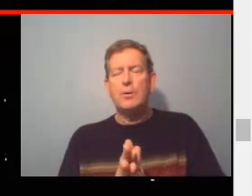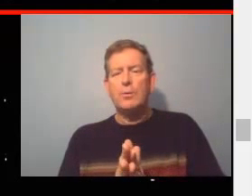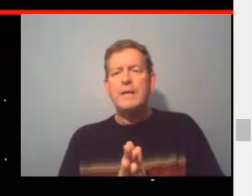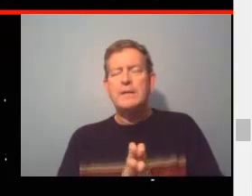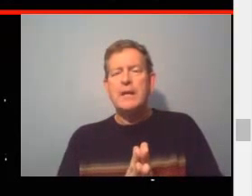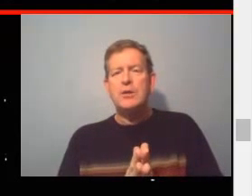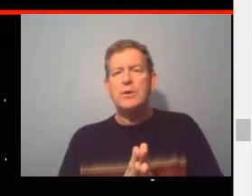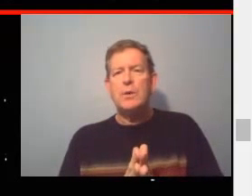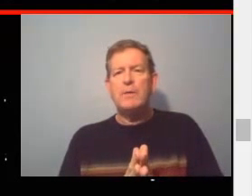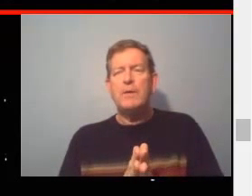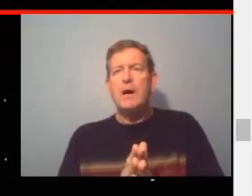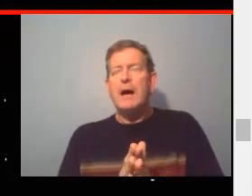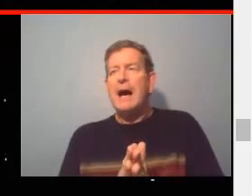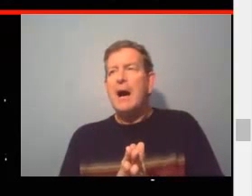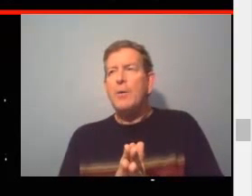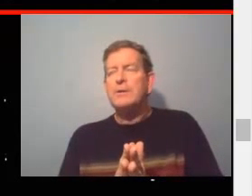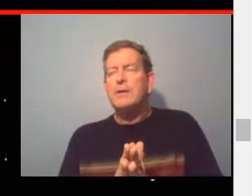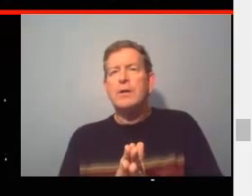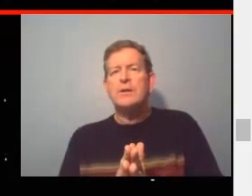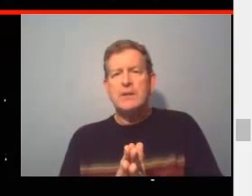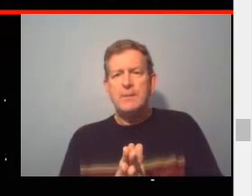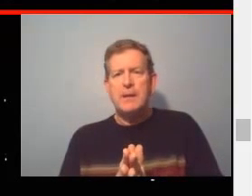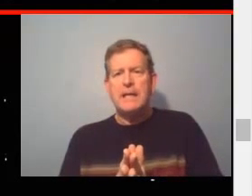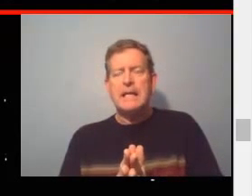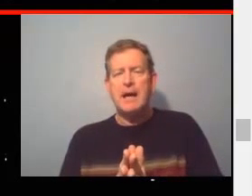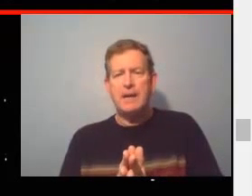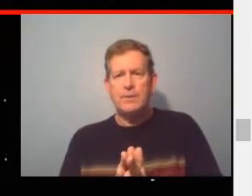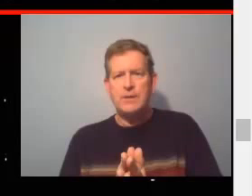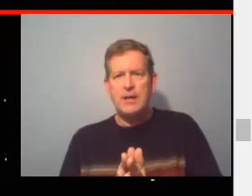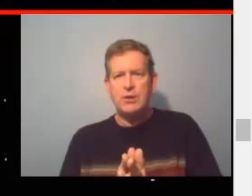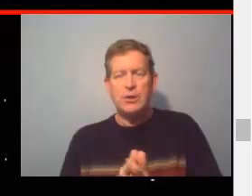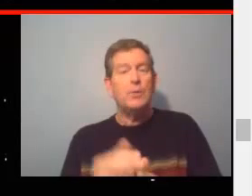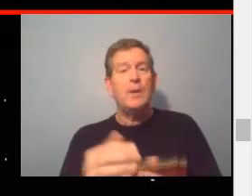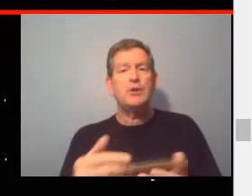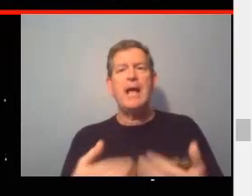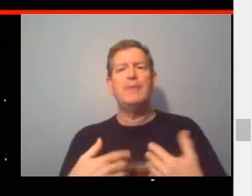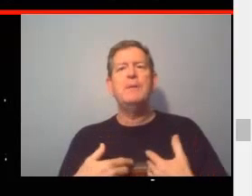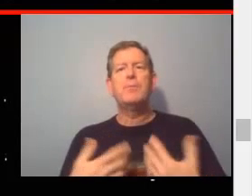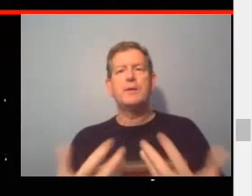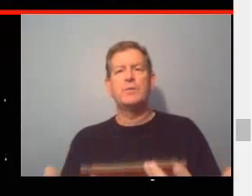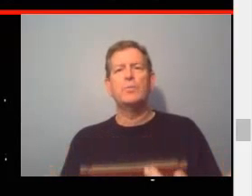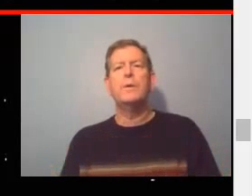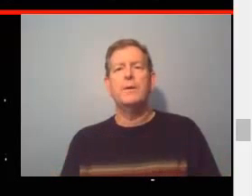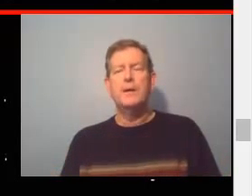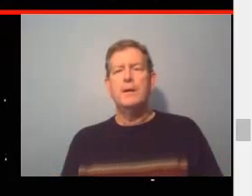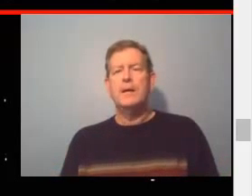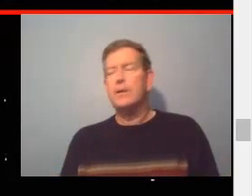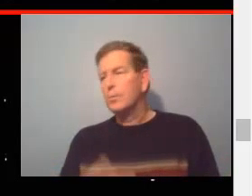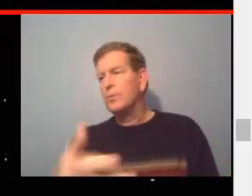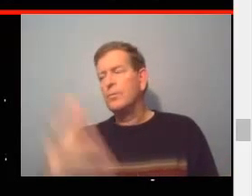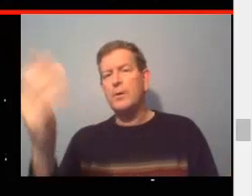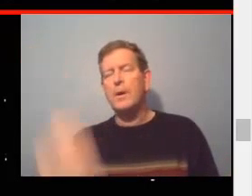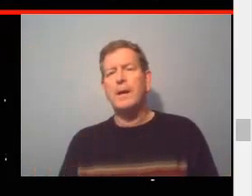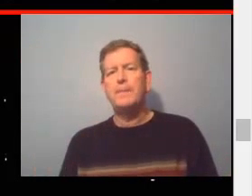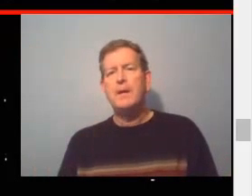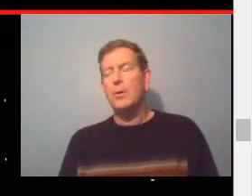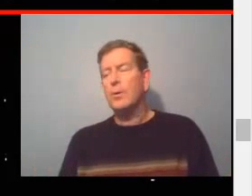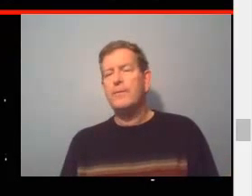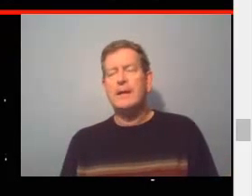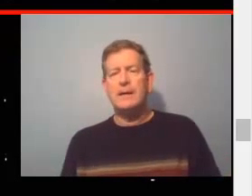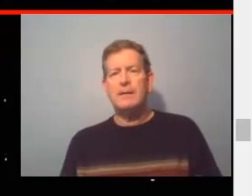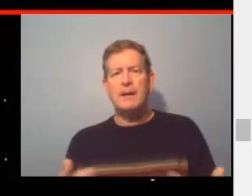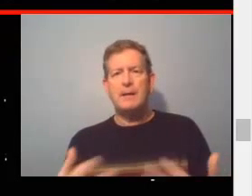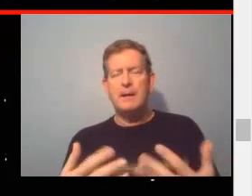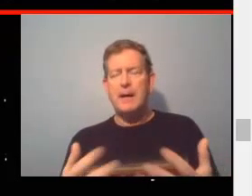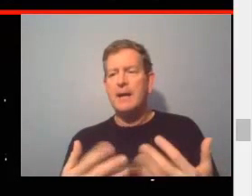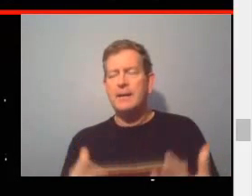sections raise the issue of how is it you can simulate conversation. You don't actually have me present with you in the room where you are, or